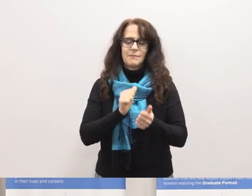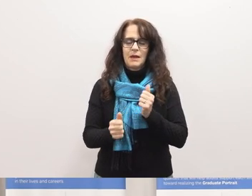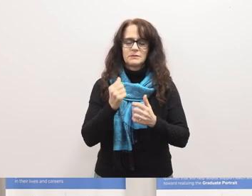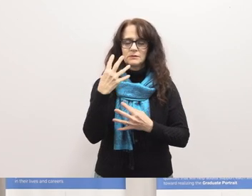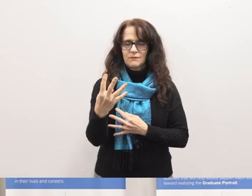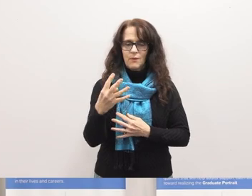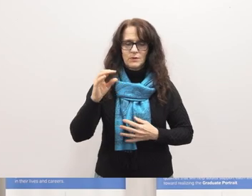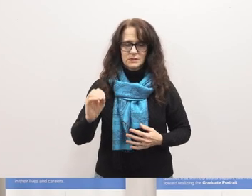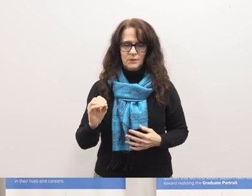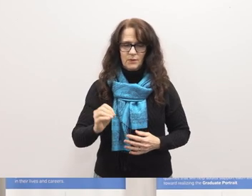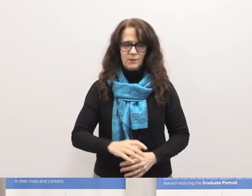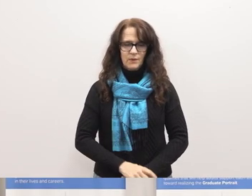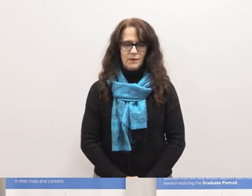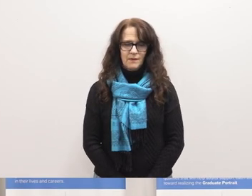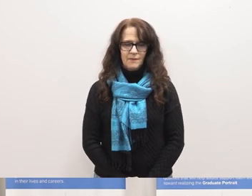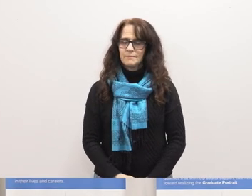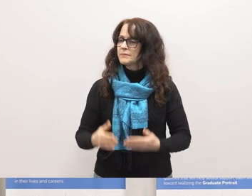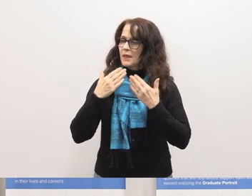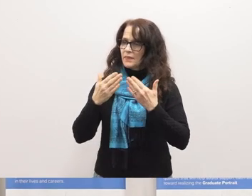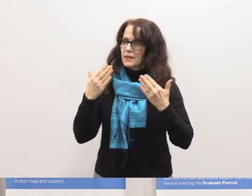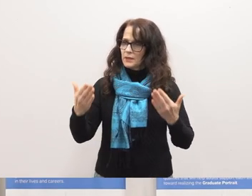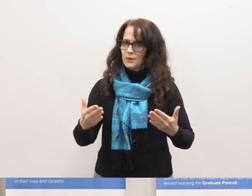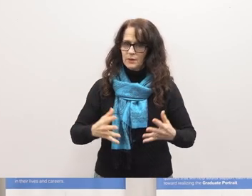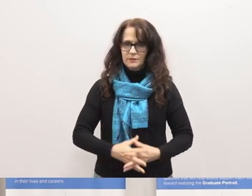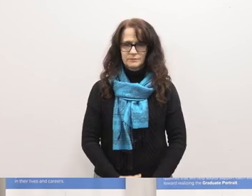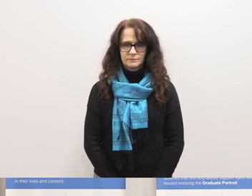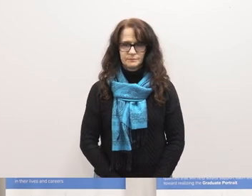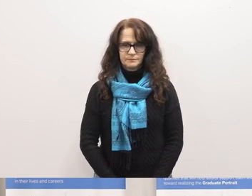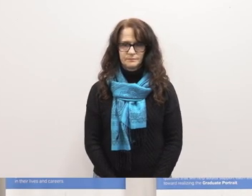4-0. Thank you.